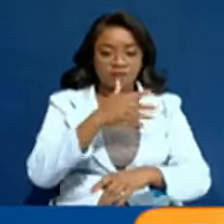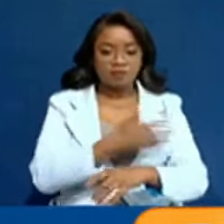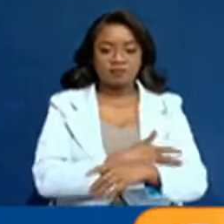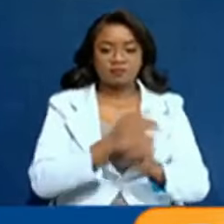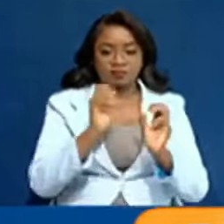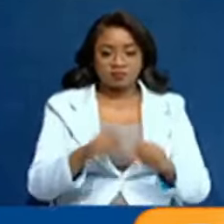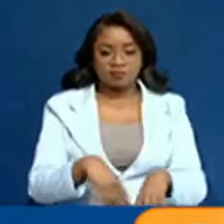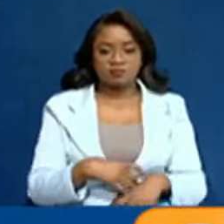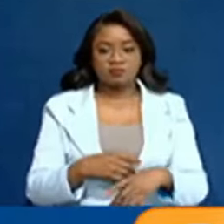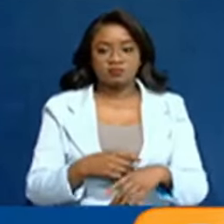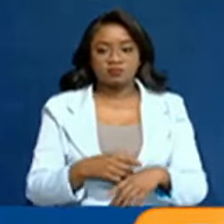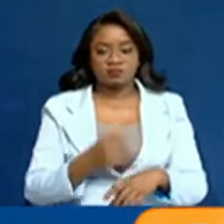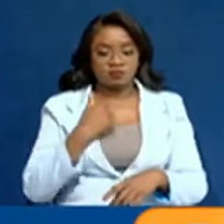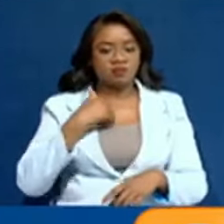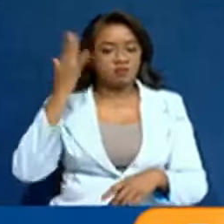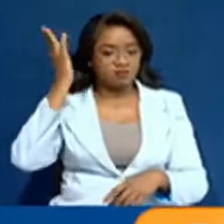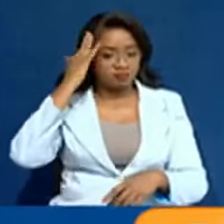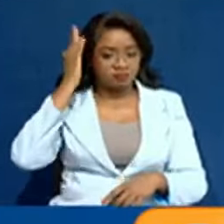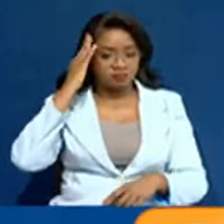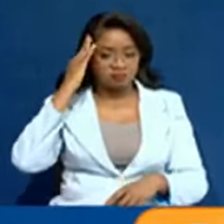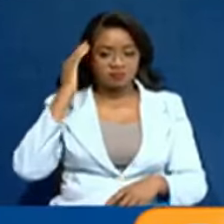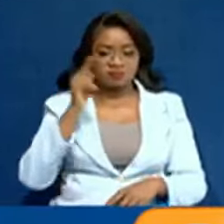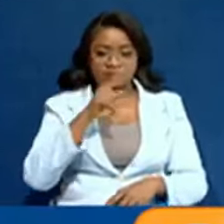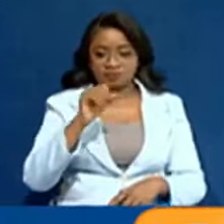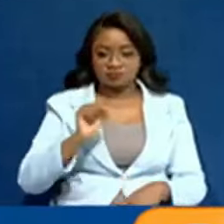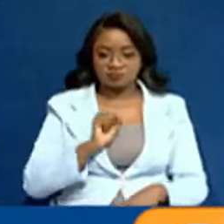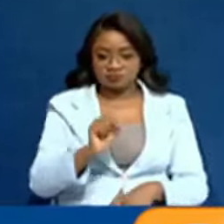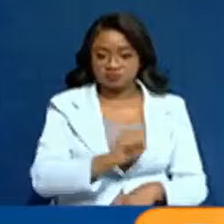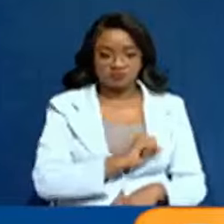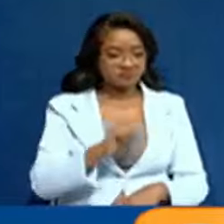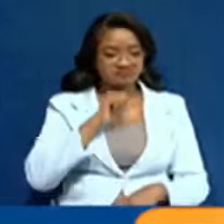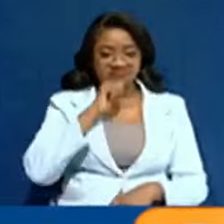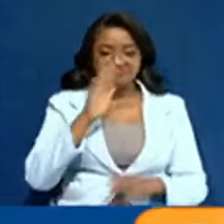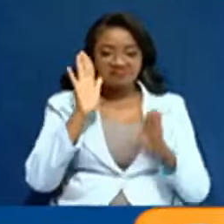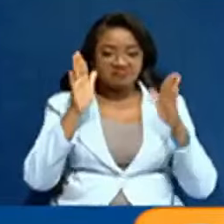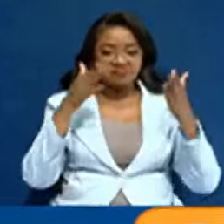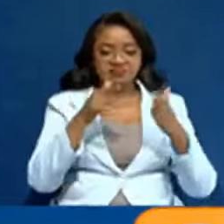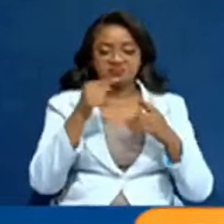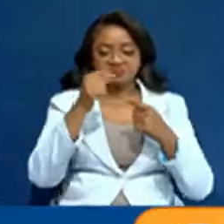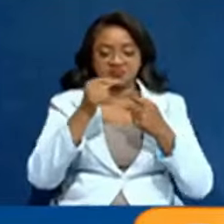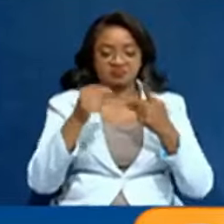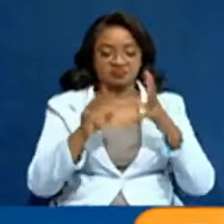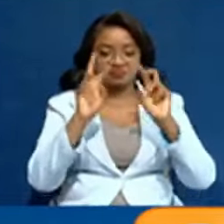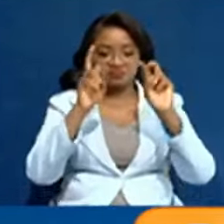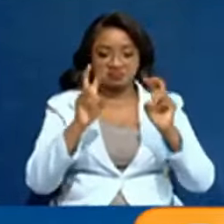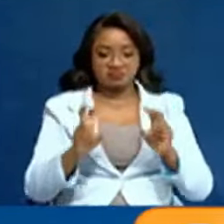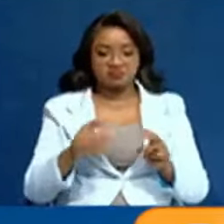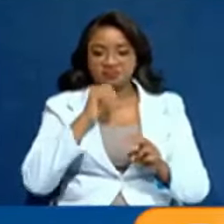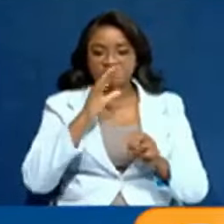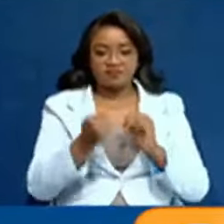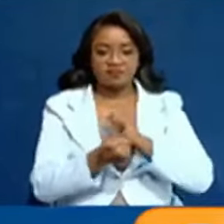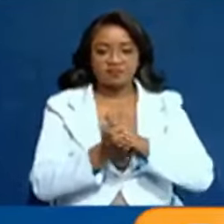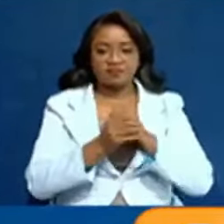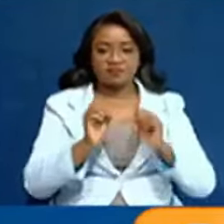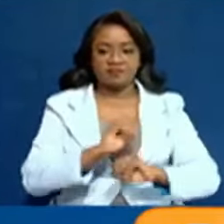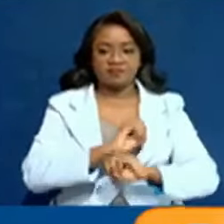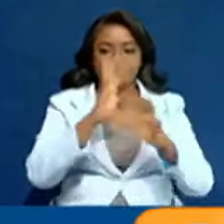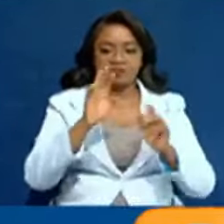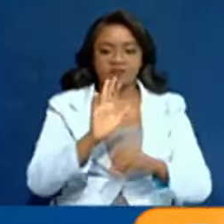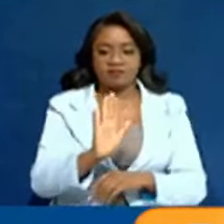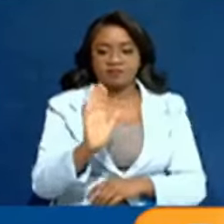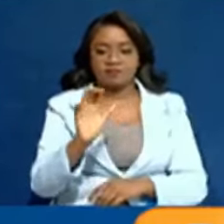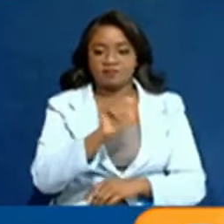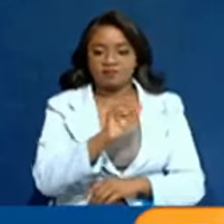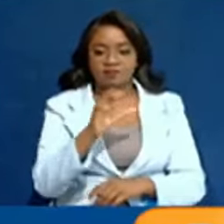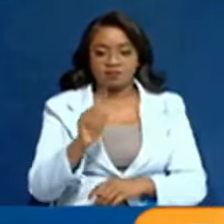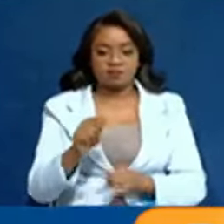their wisdom, the Senate didn't look at those issues that are not clearly spelled out in the Act, but are